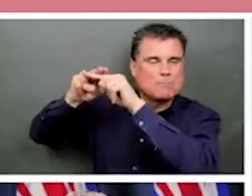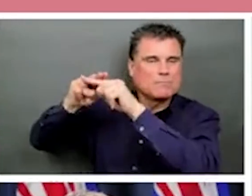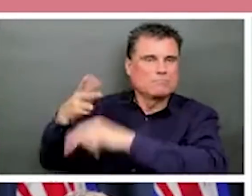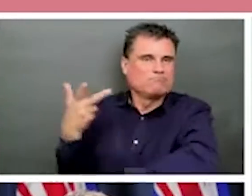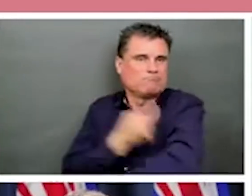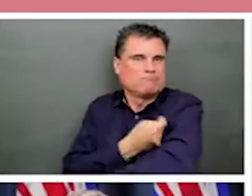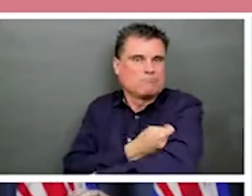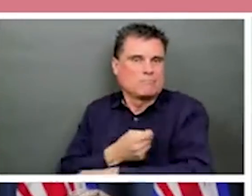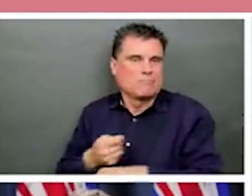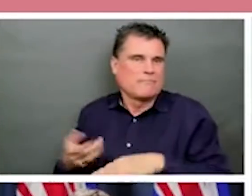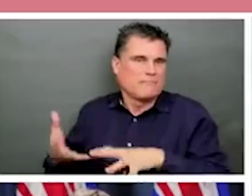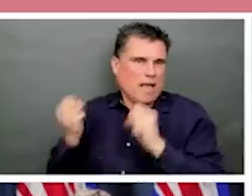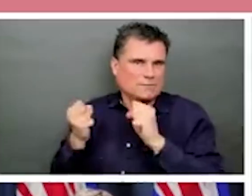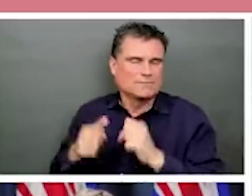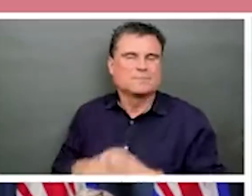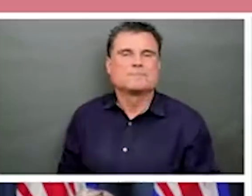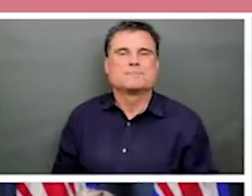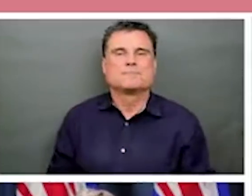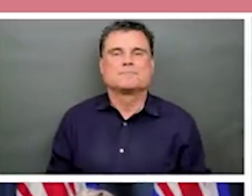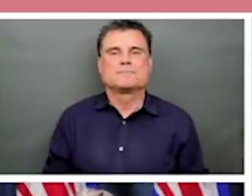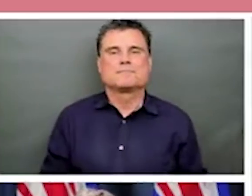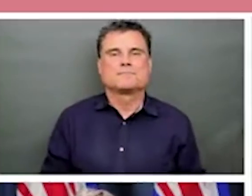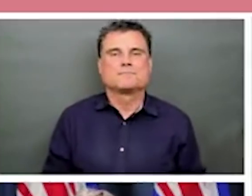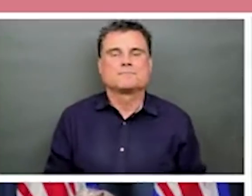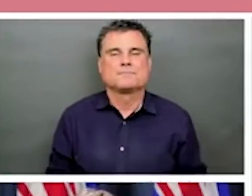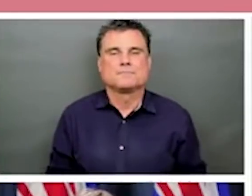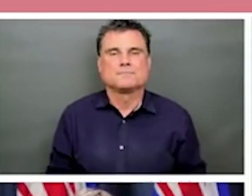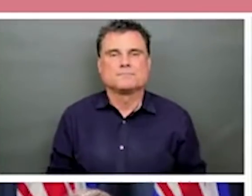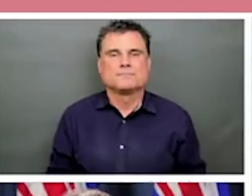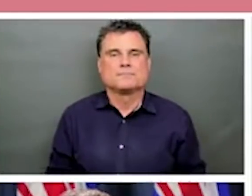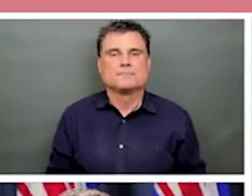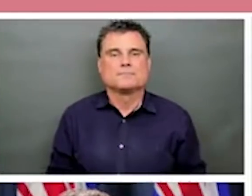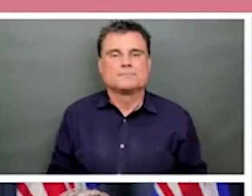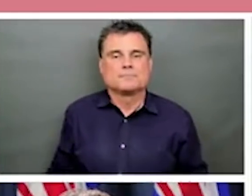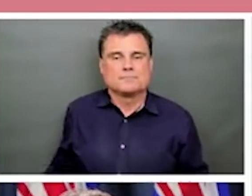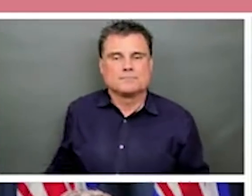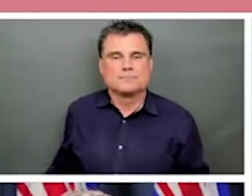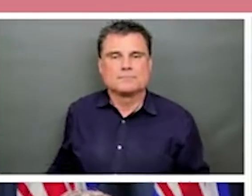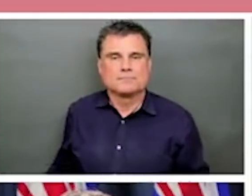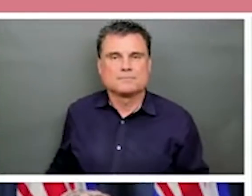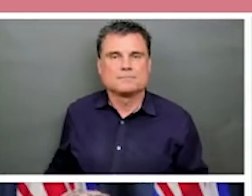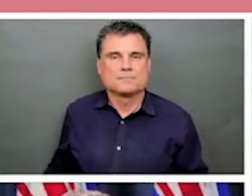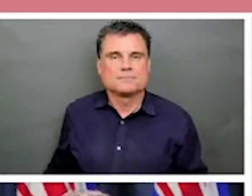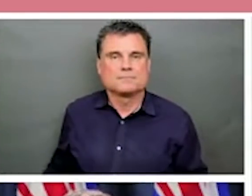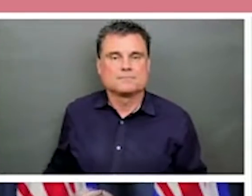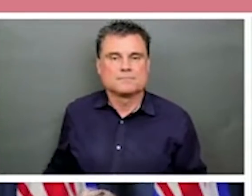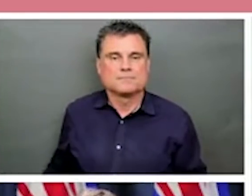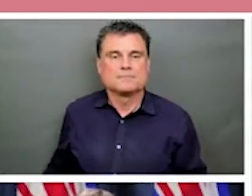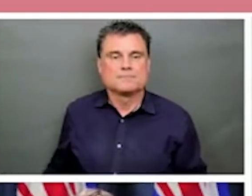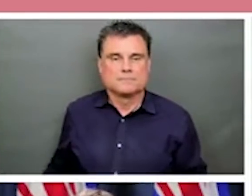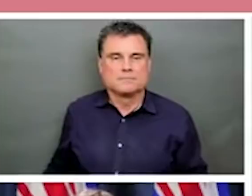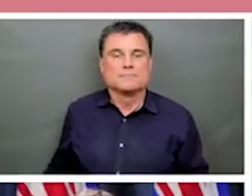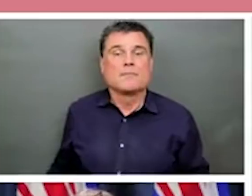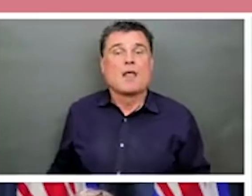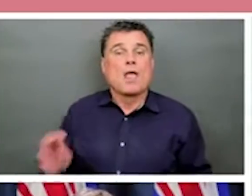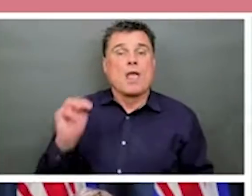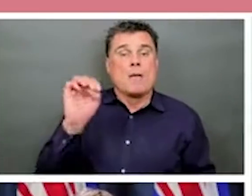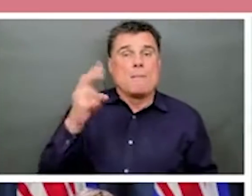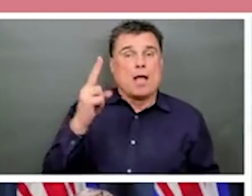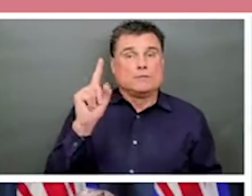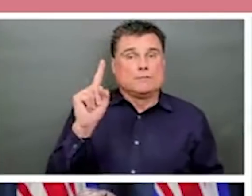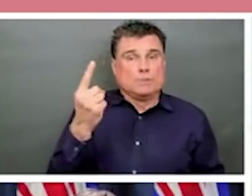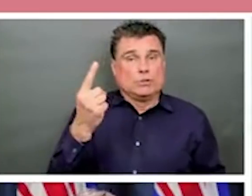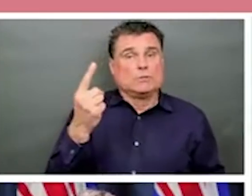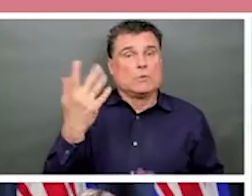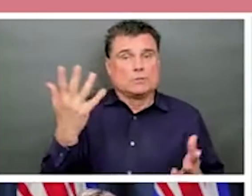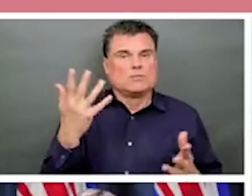So, really understanding what's happened since March 1st. On March 1st, we shared with you that we had about 415,000